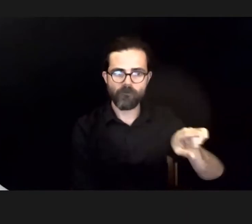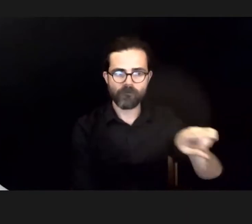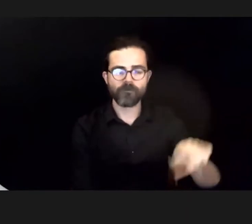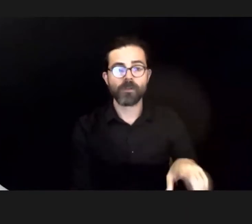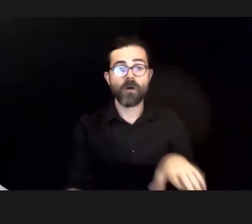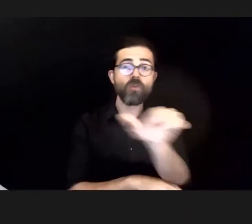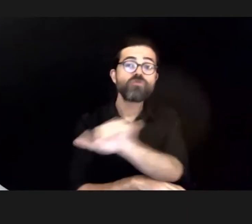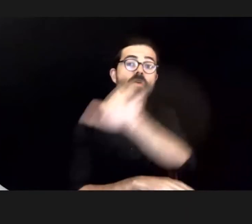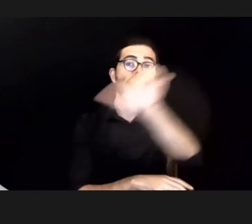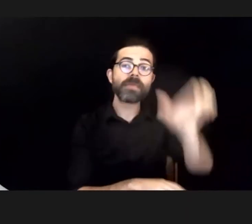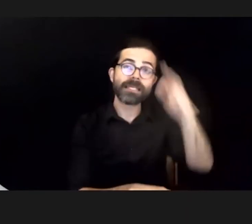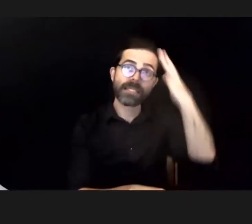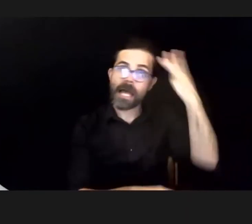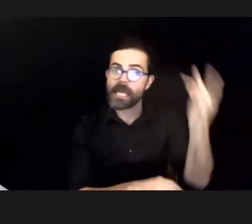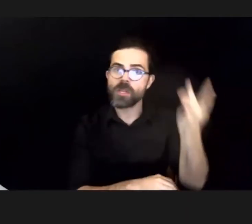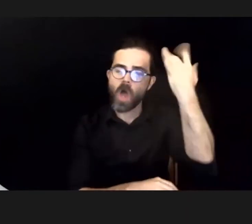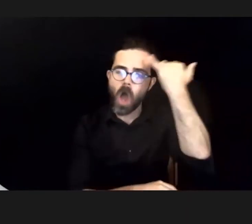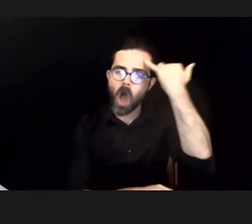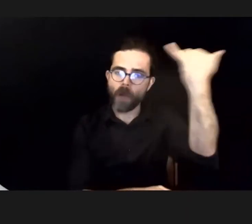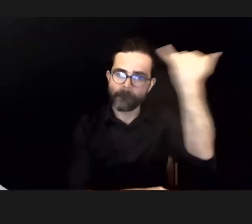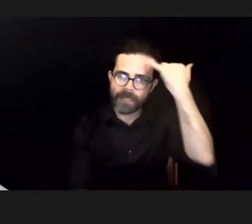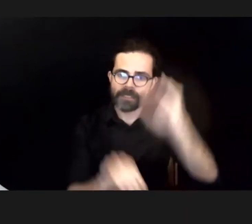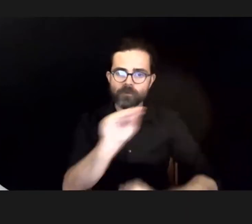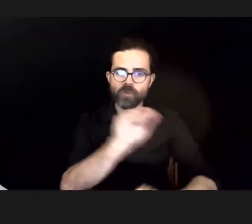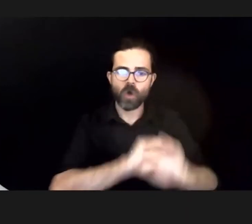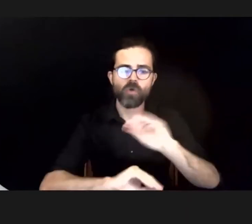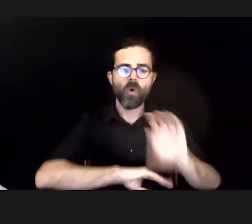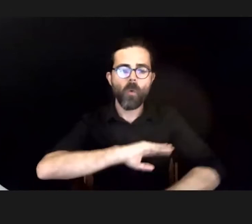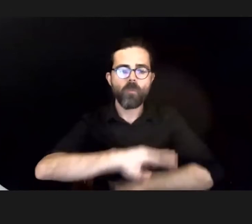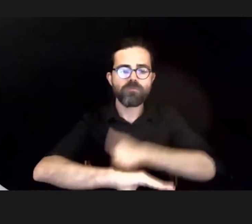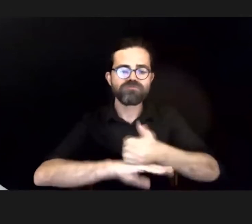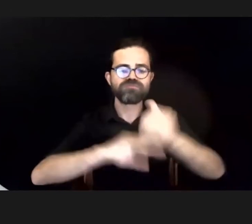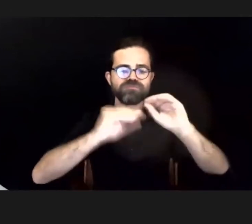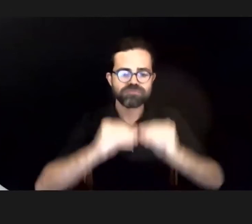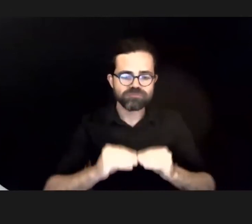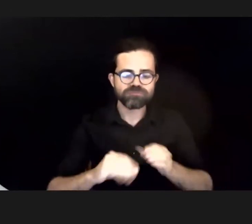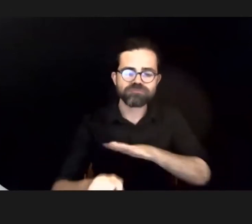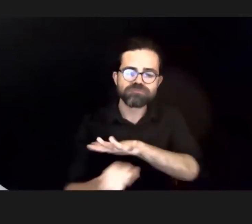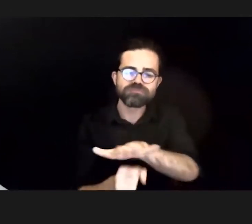that generate real and sustainable impacts based on ethics,